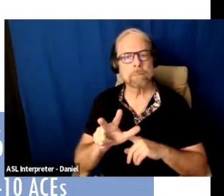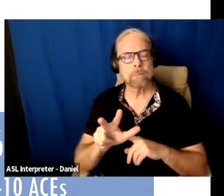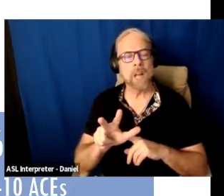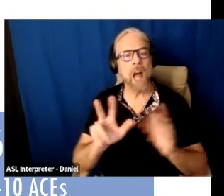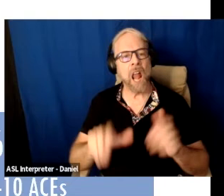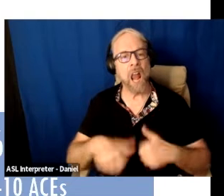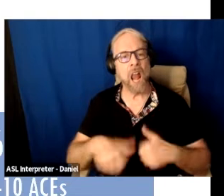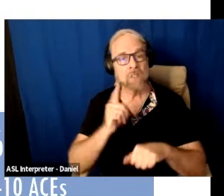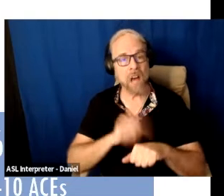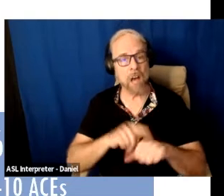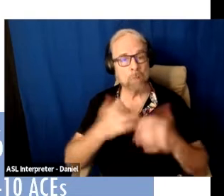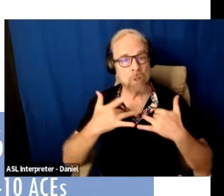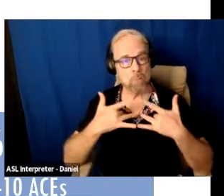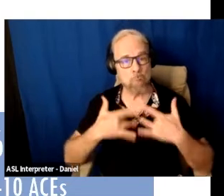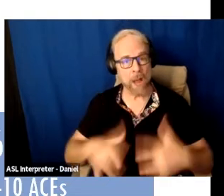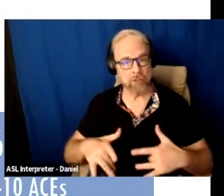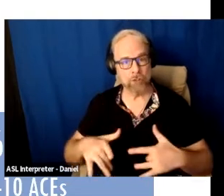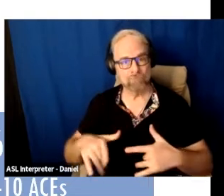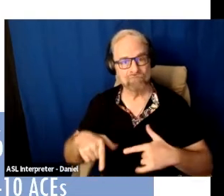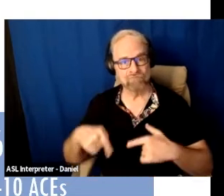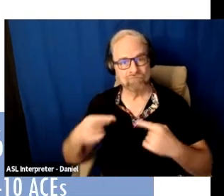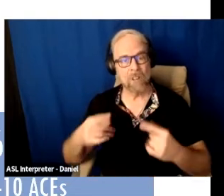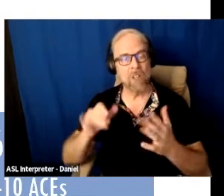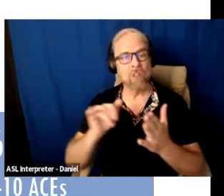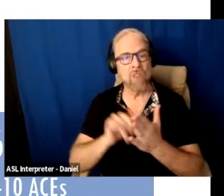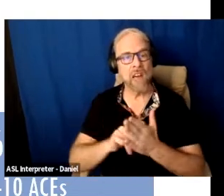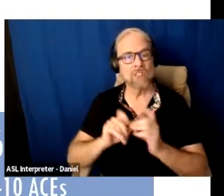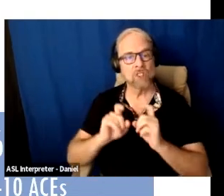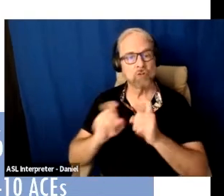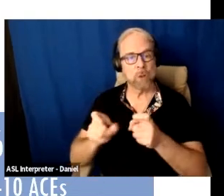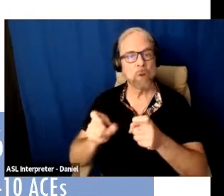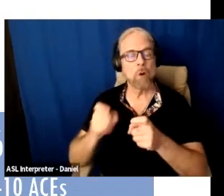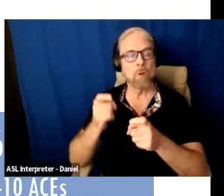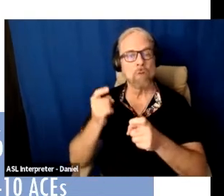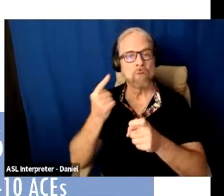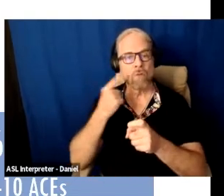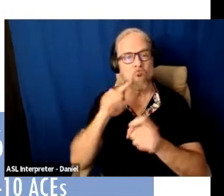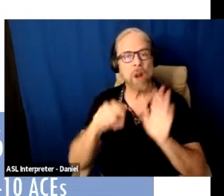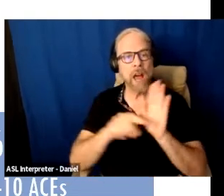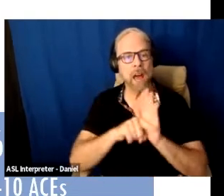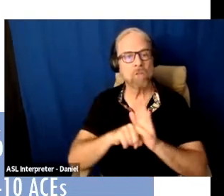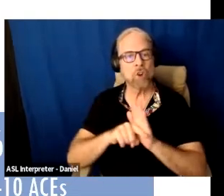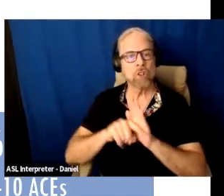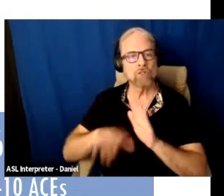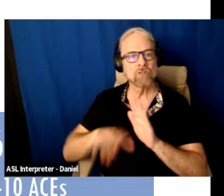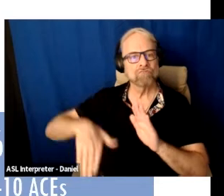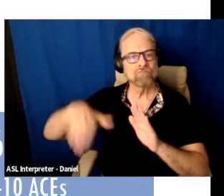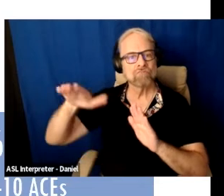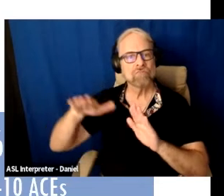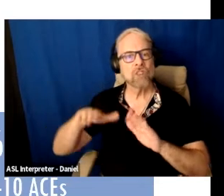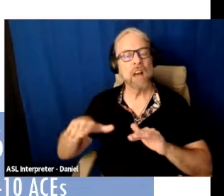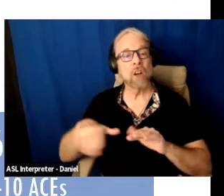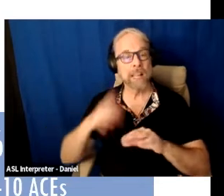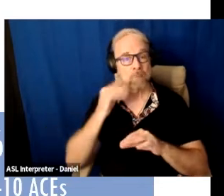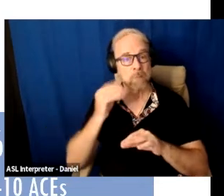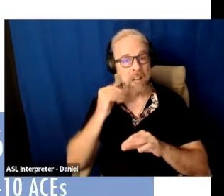lifetime depression is attributable to the adverse childhood experiences score.